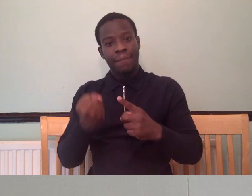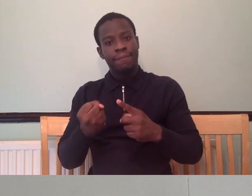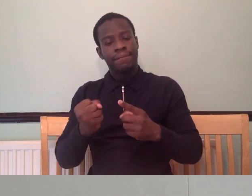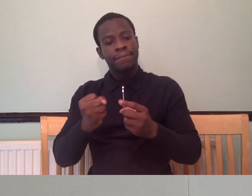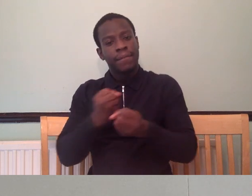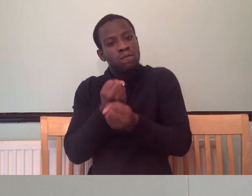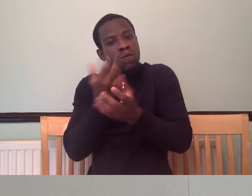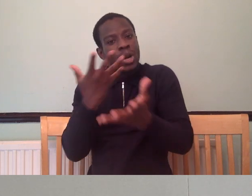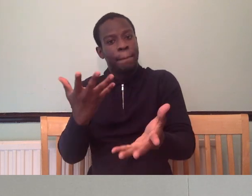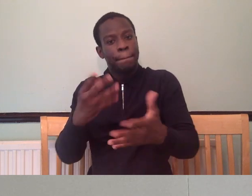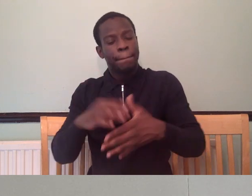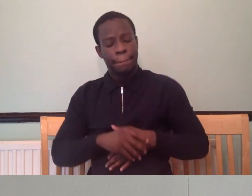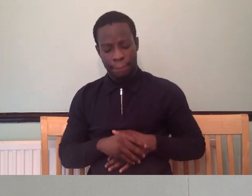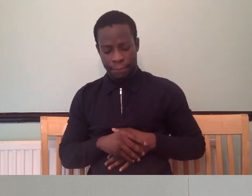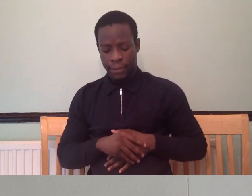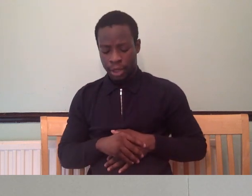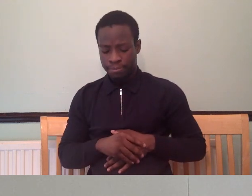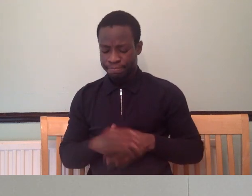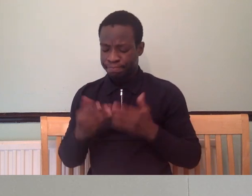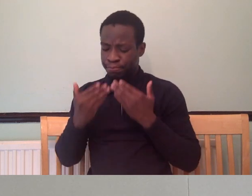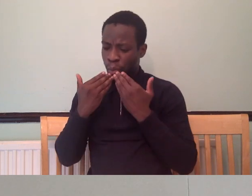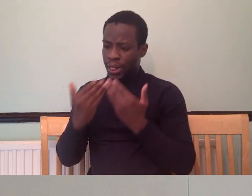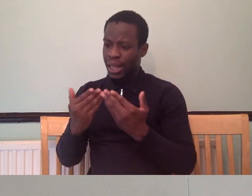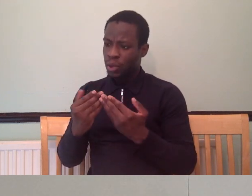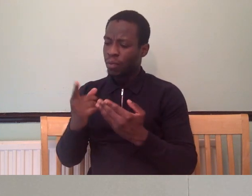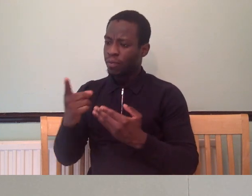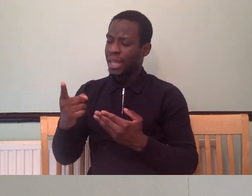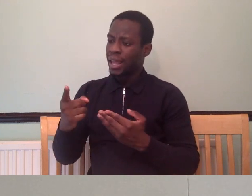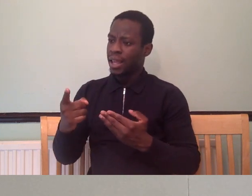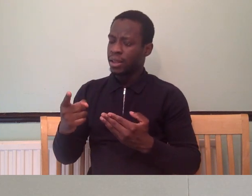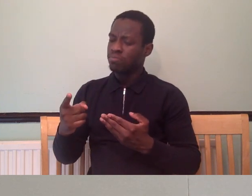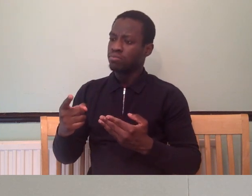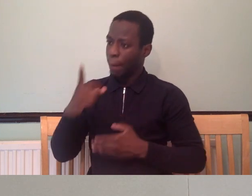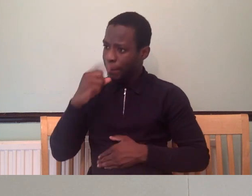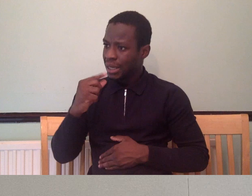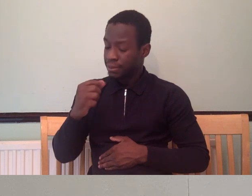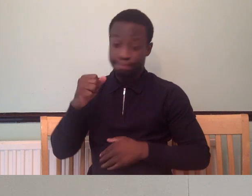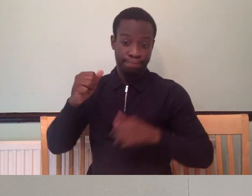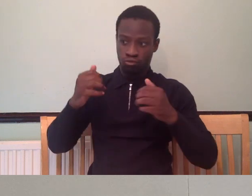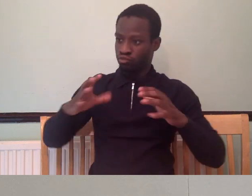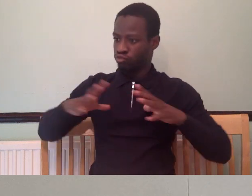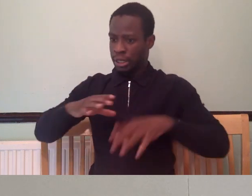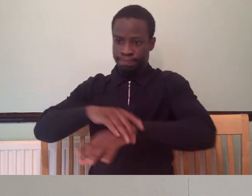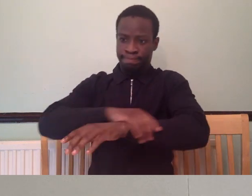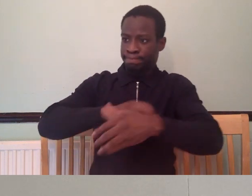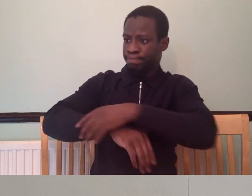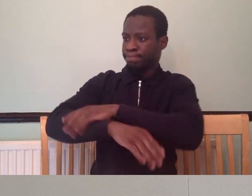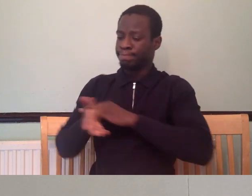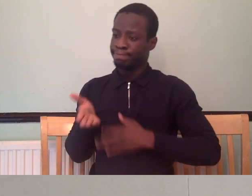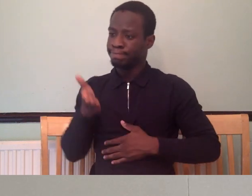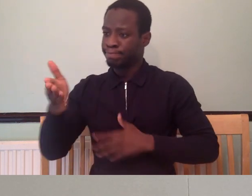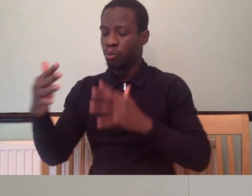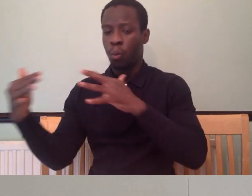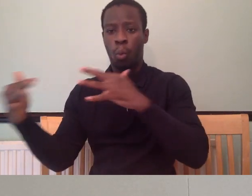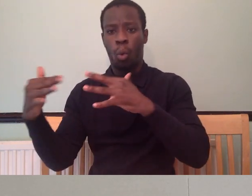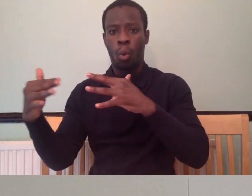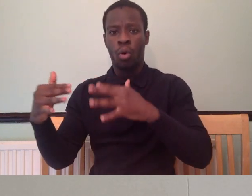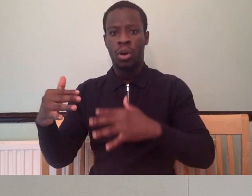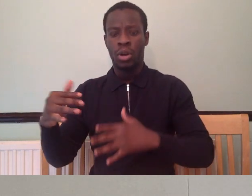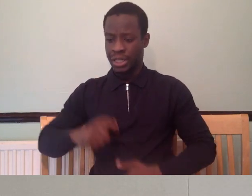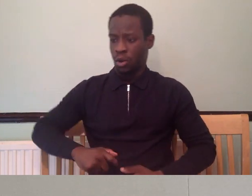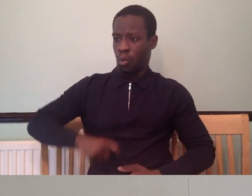We give you thanks, Lord, for their willingness and their courage.